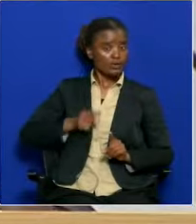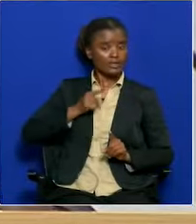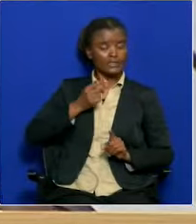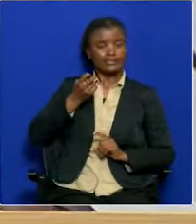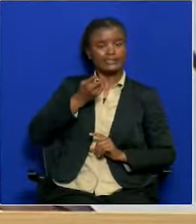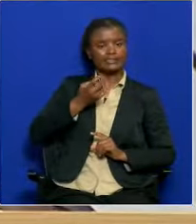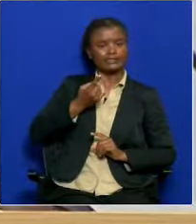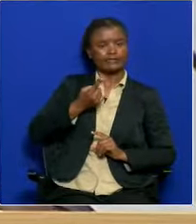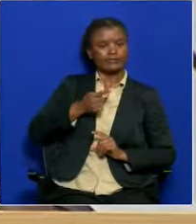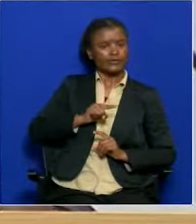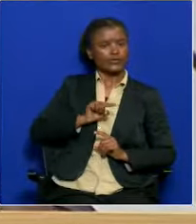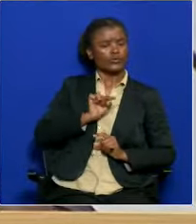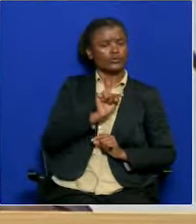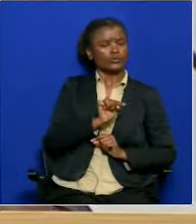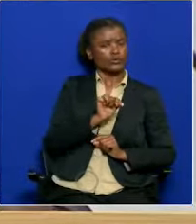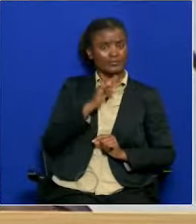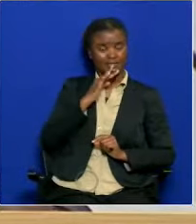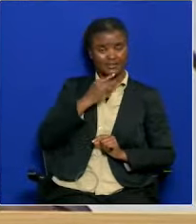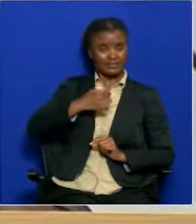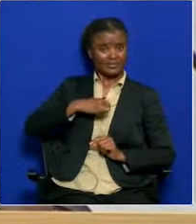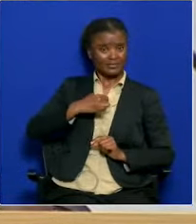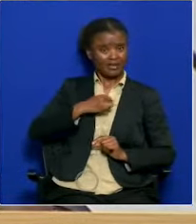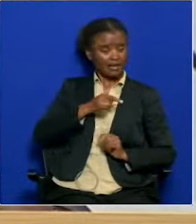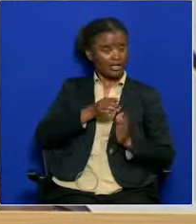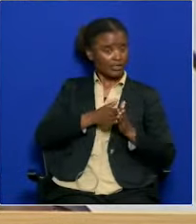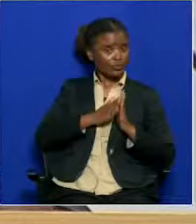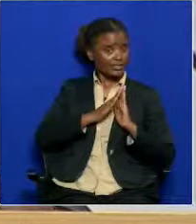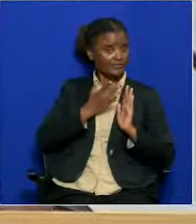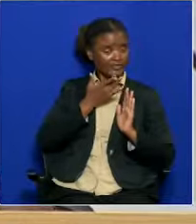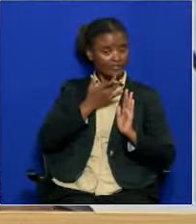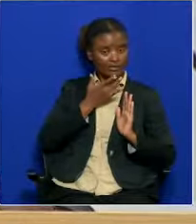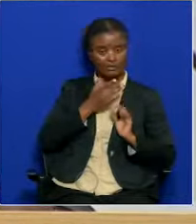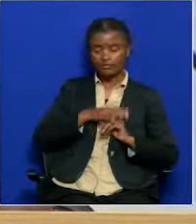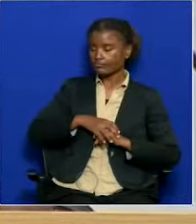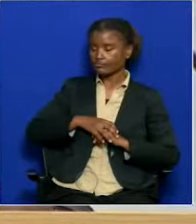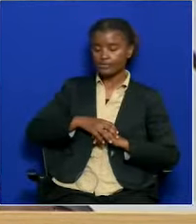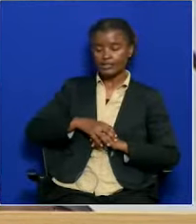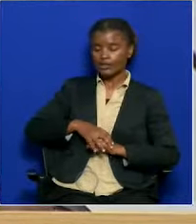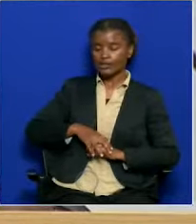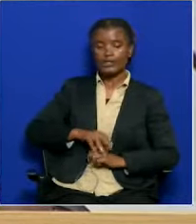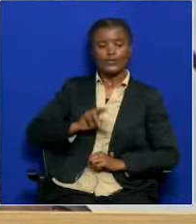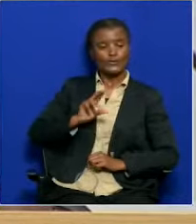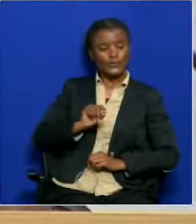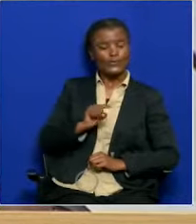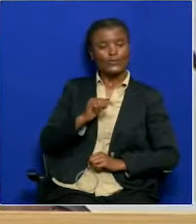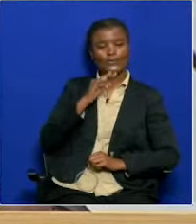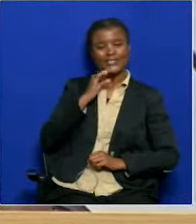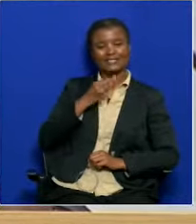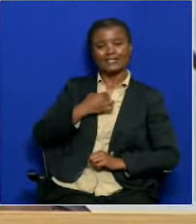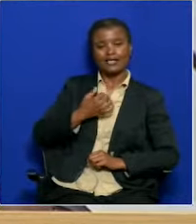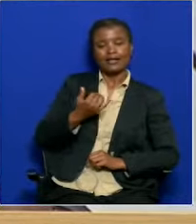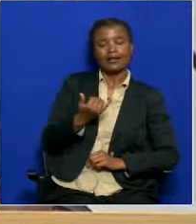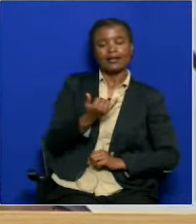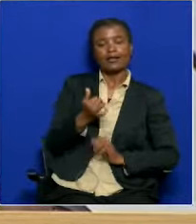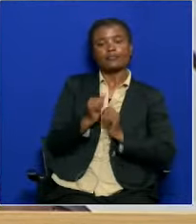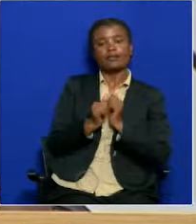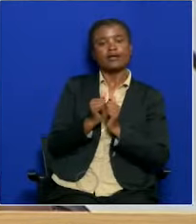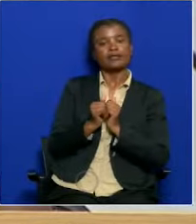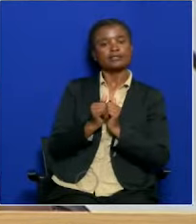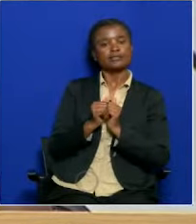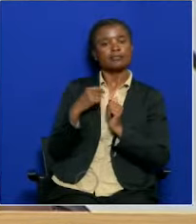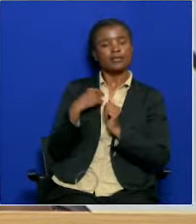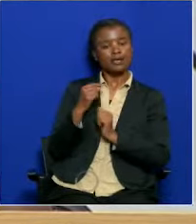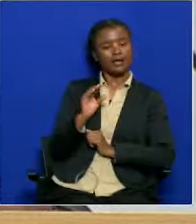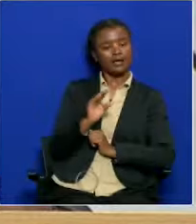personal favor? No, I indicated we like brothers. I asked him to assist me with something, so I don't take it as a